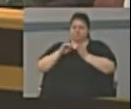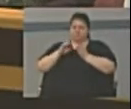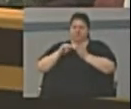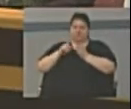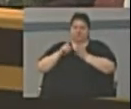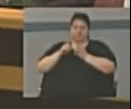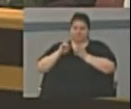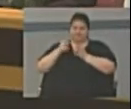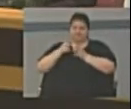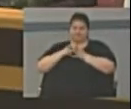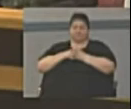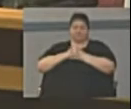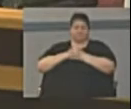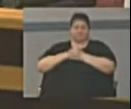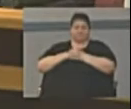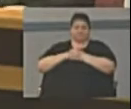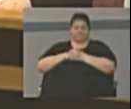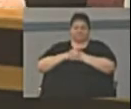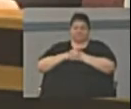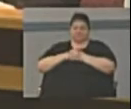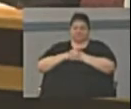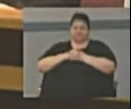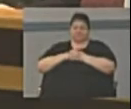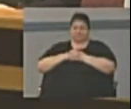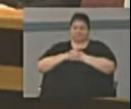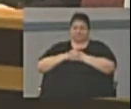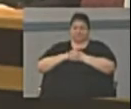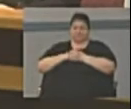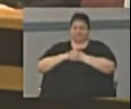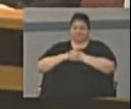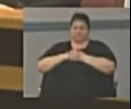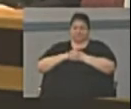Second. Again, a friendly amendment in the amount of